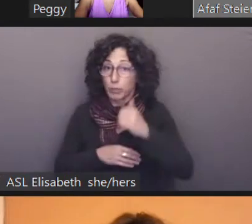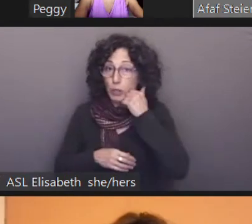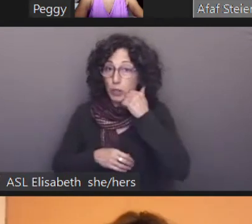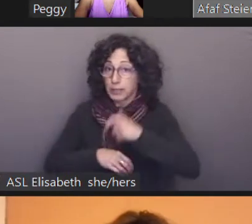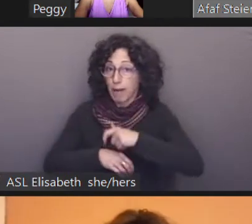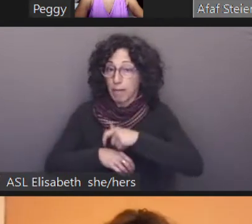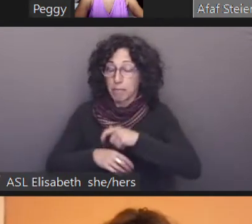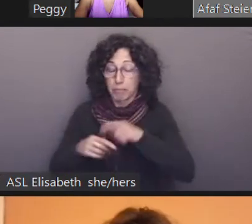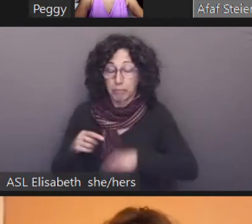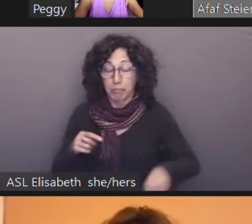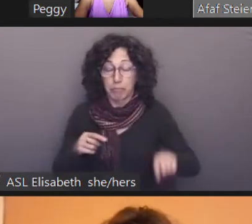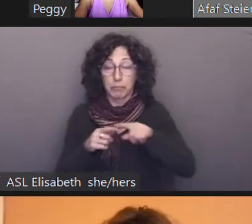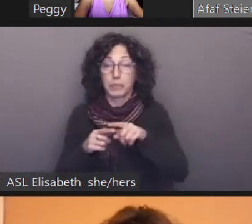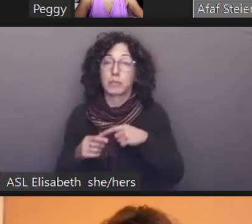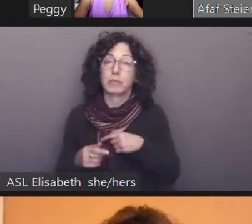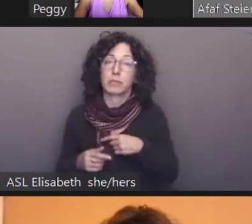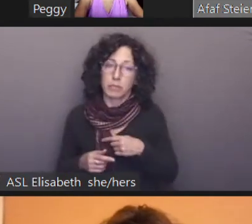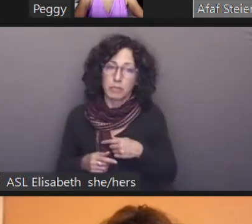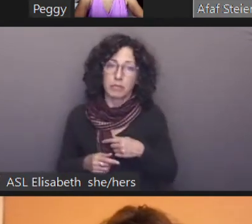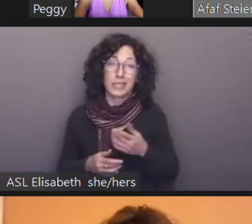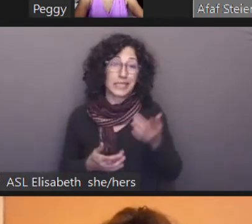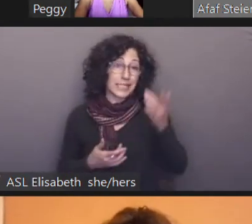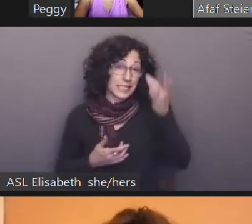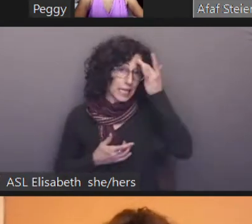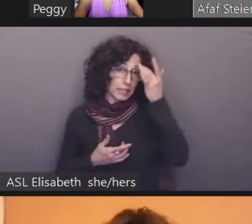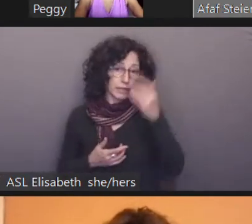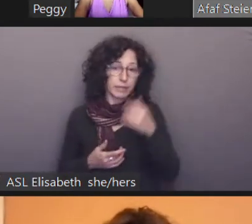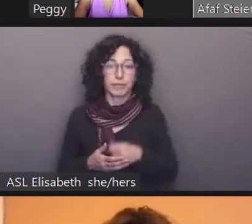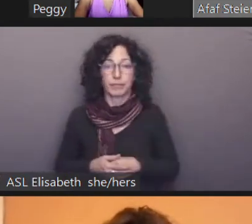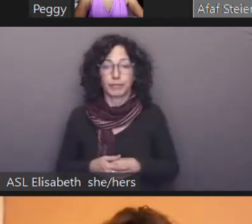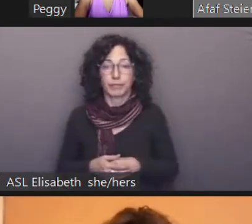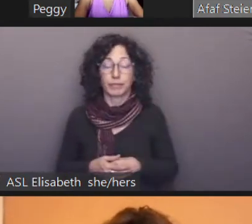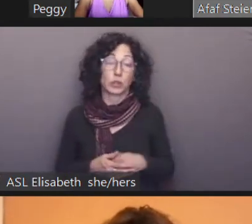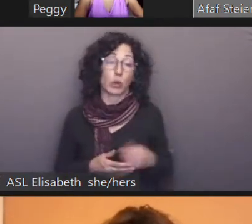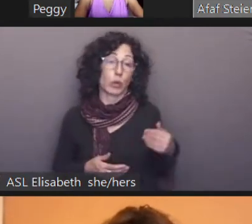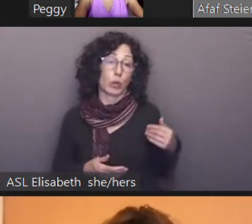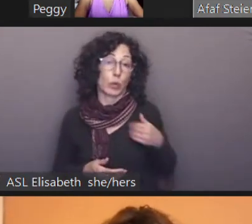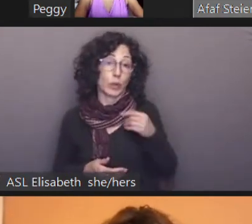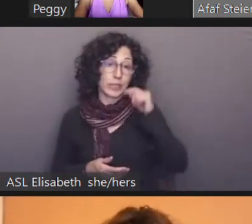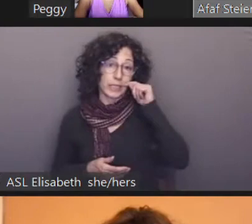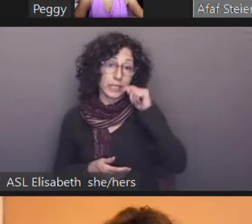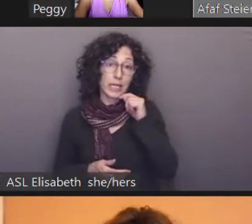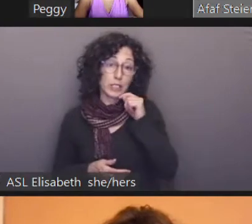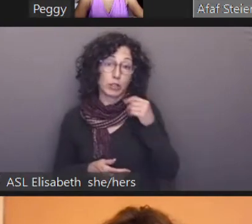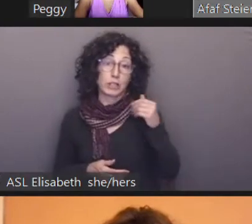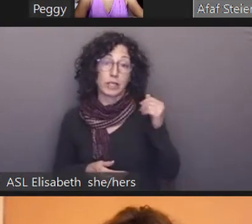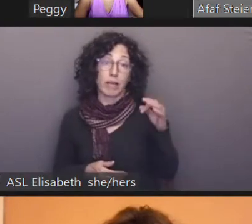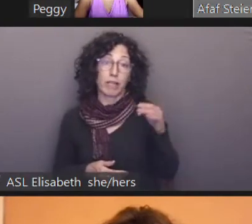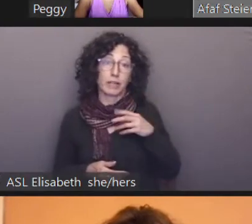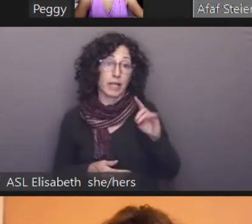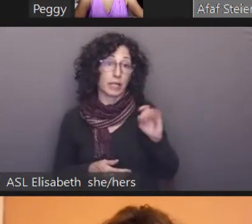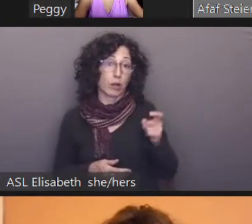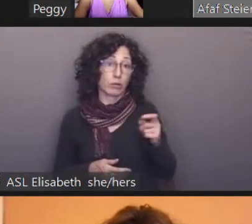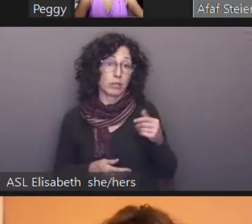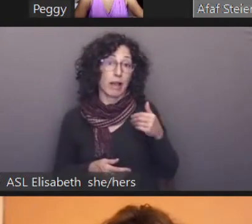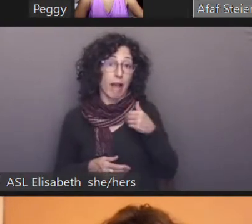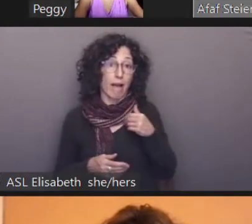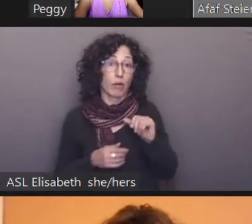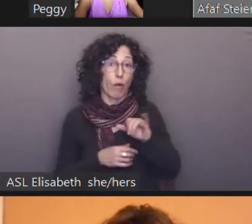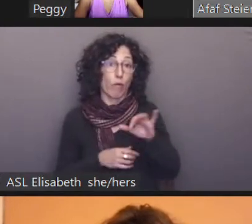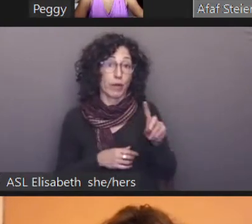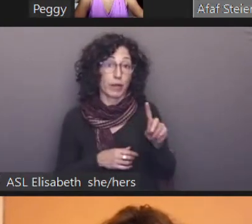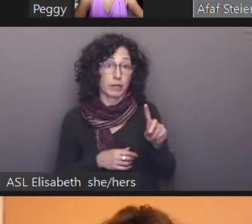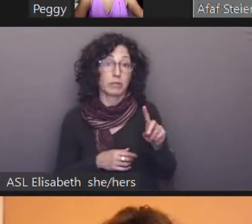seen reports of irregular periods in adolescents who've been diagnosed with COVID. And so